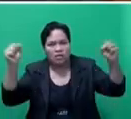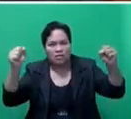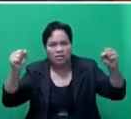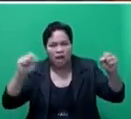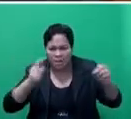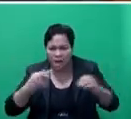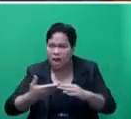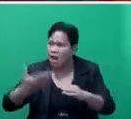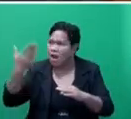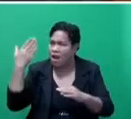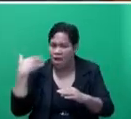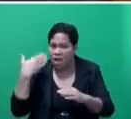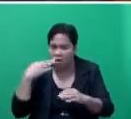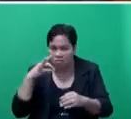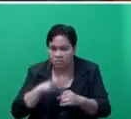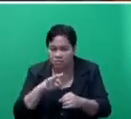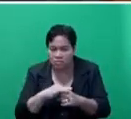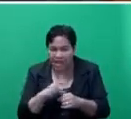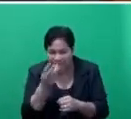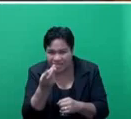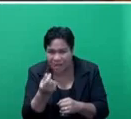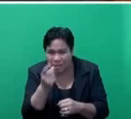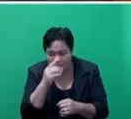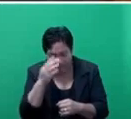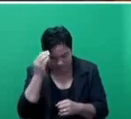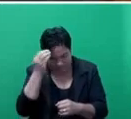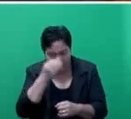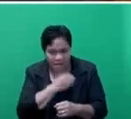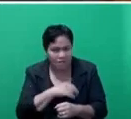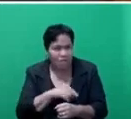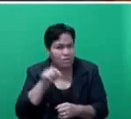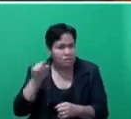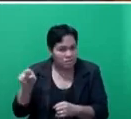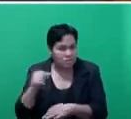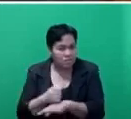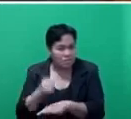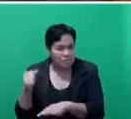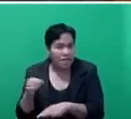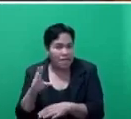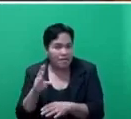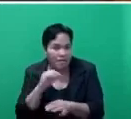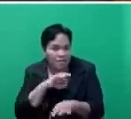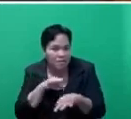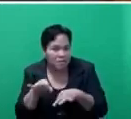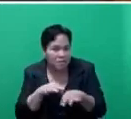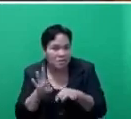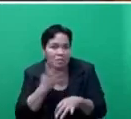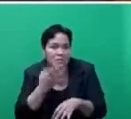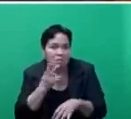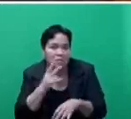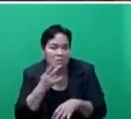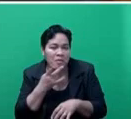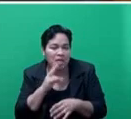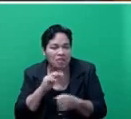election, some people, which we believe are from the other side, had propagated some fake news about the Diwali